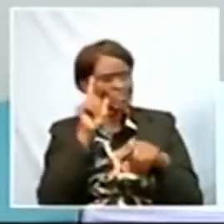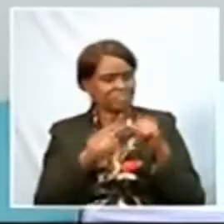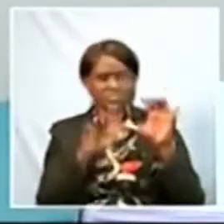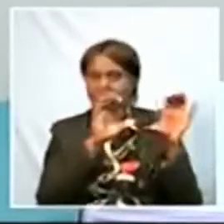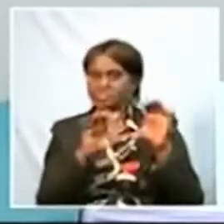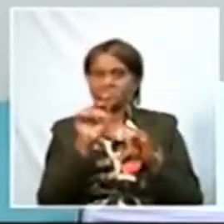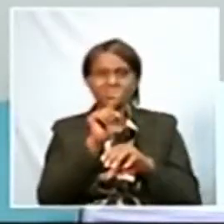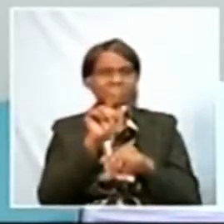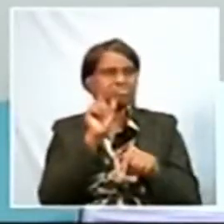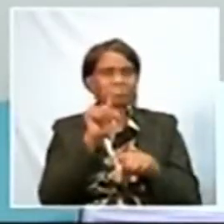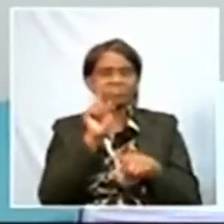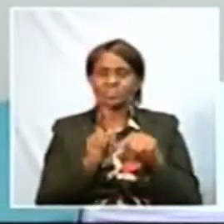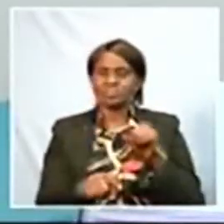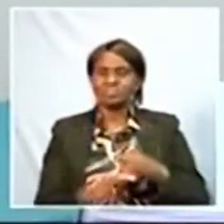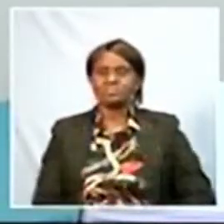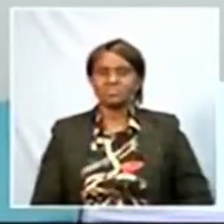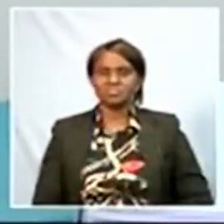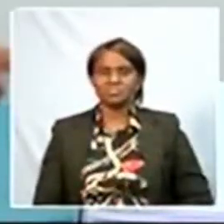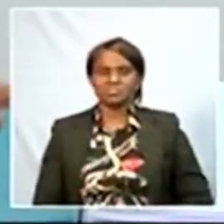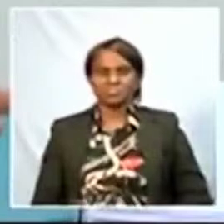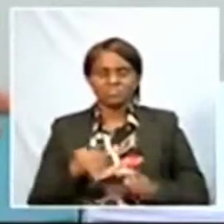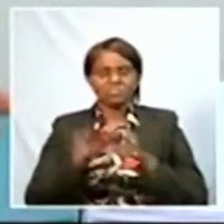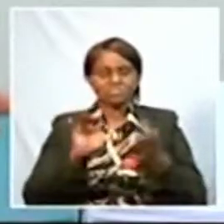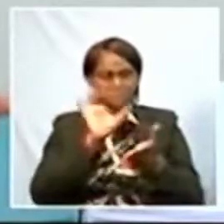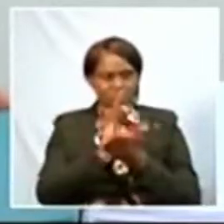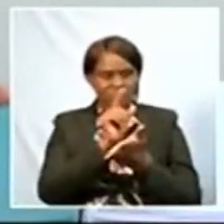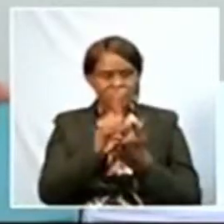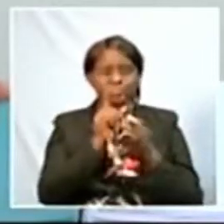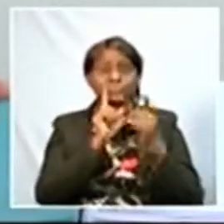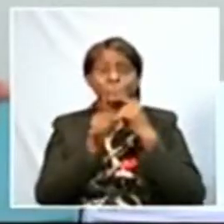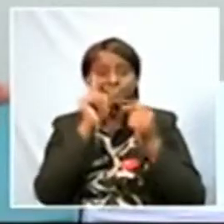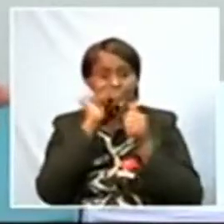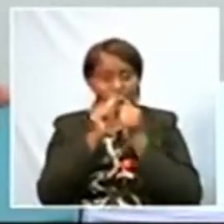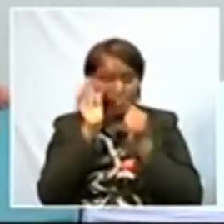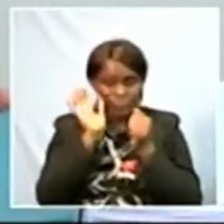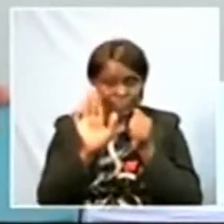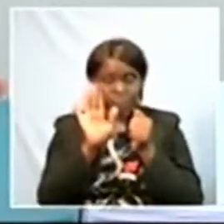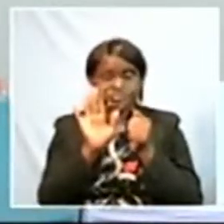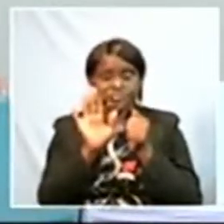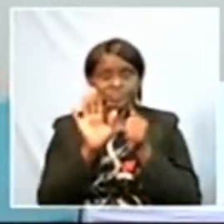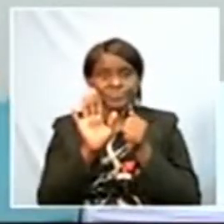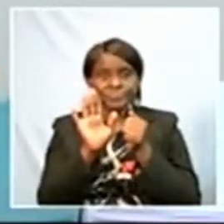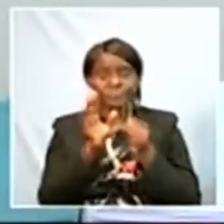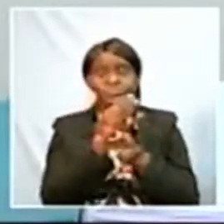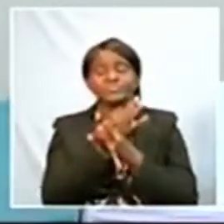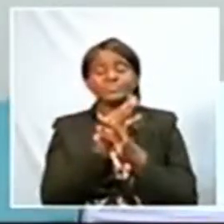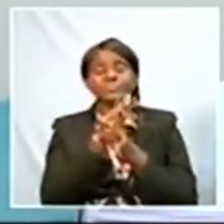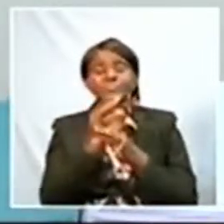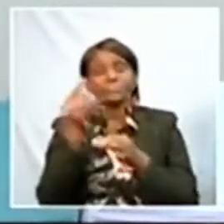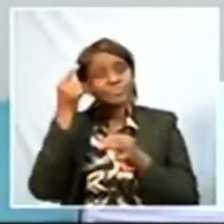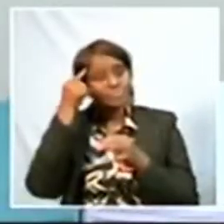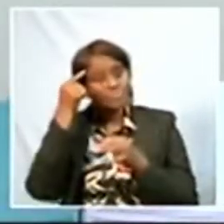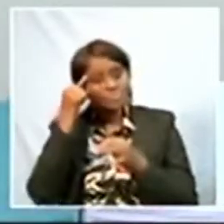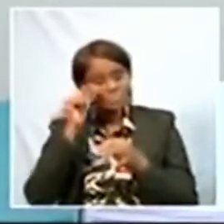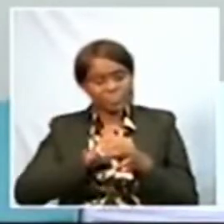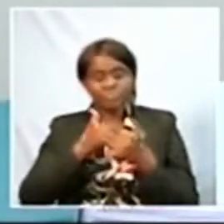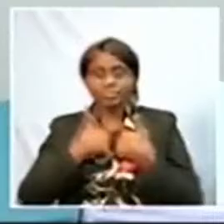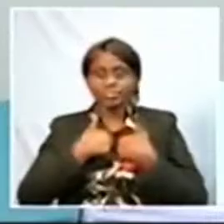that. But in CHOMA, this is because it's for the bomber. We get